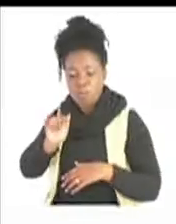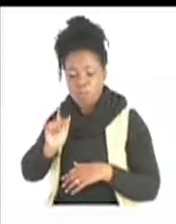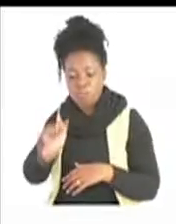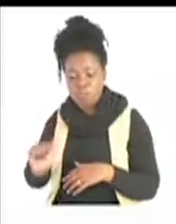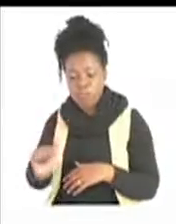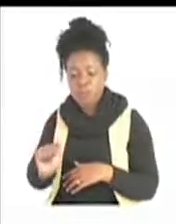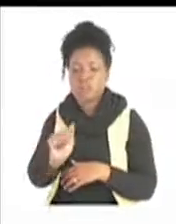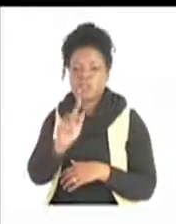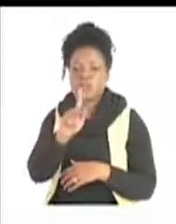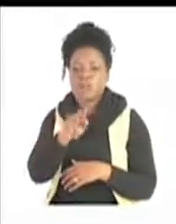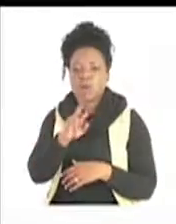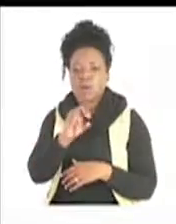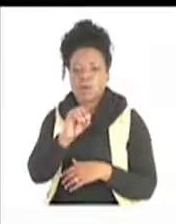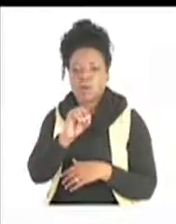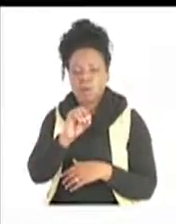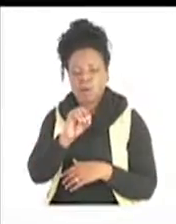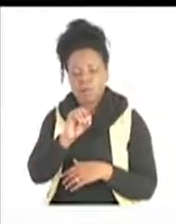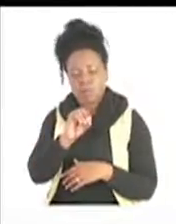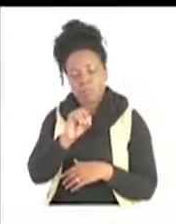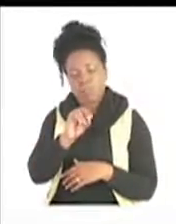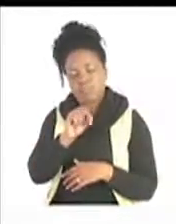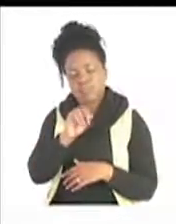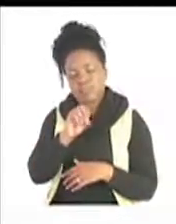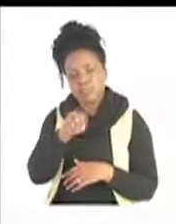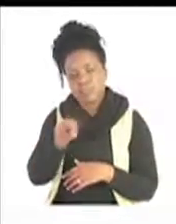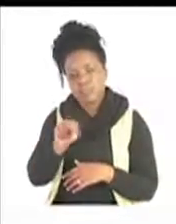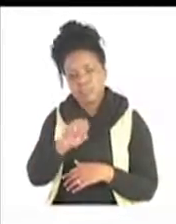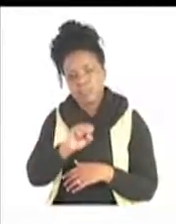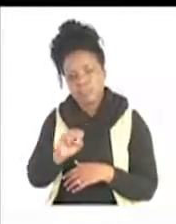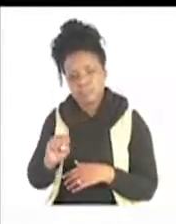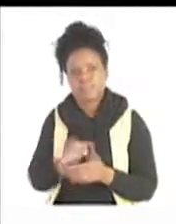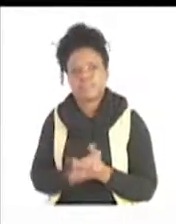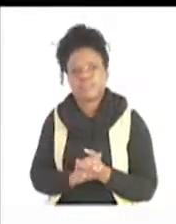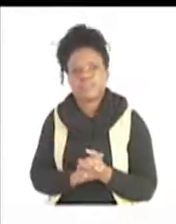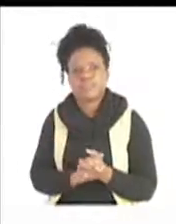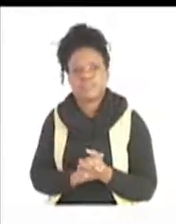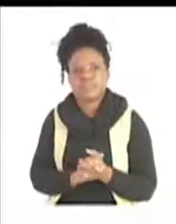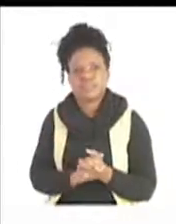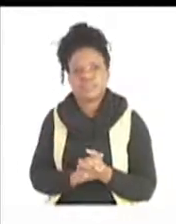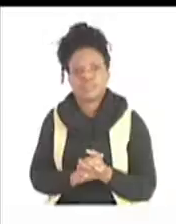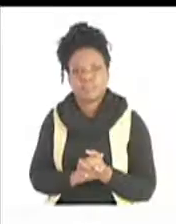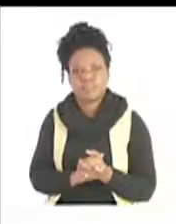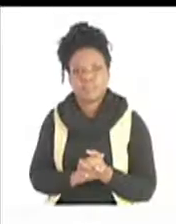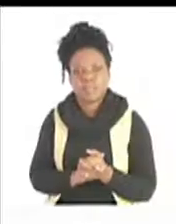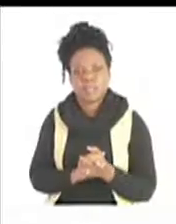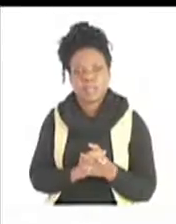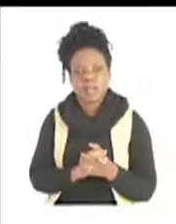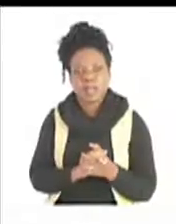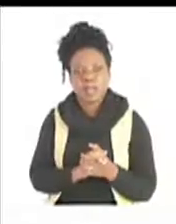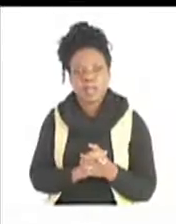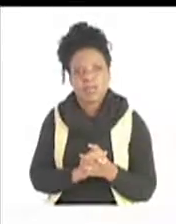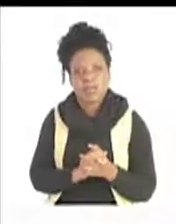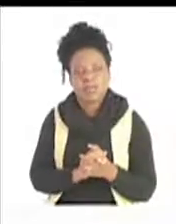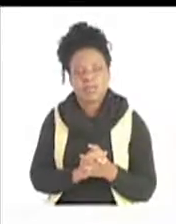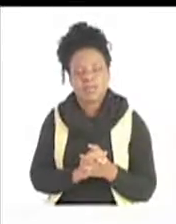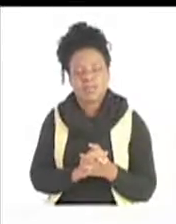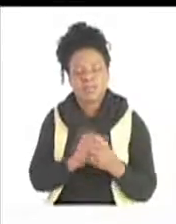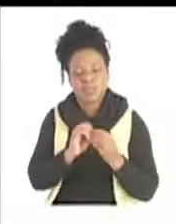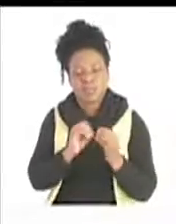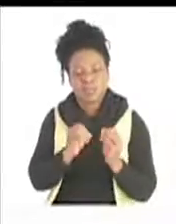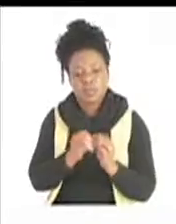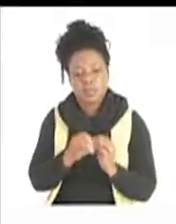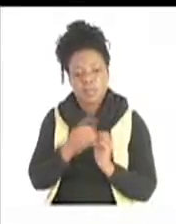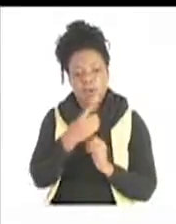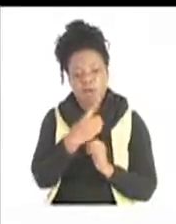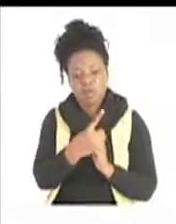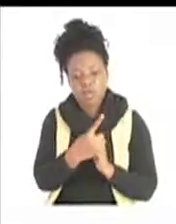are going to write what type of a pronoun is she. So I expect you to write